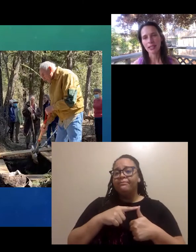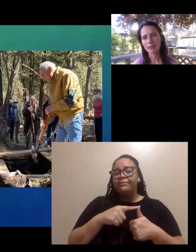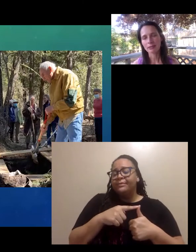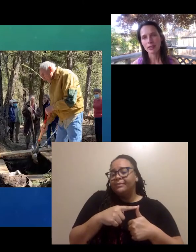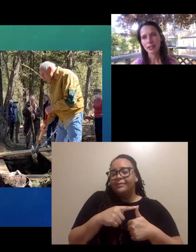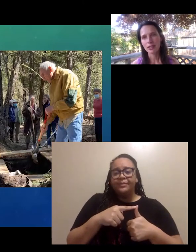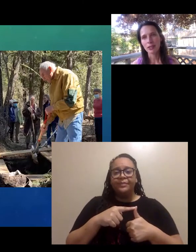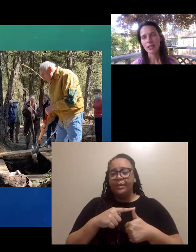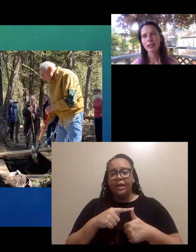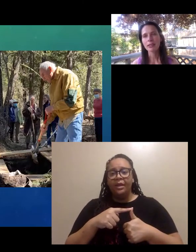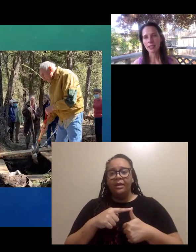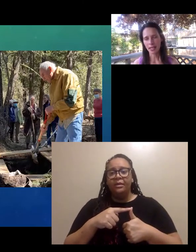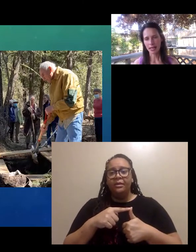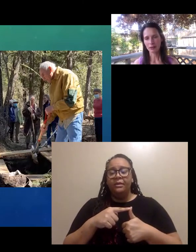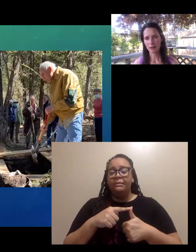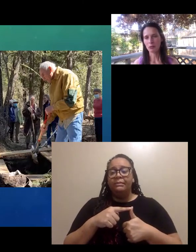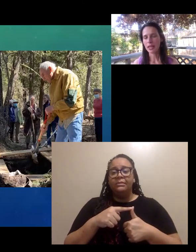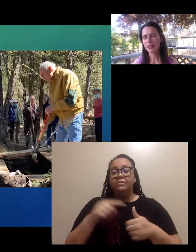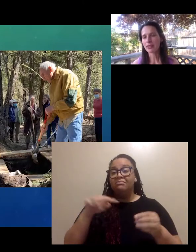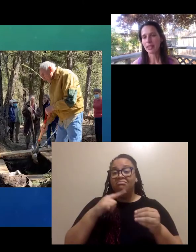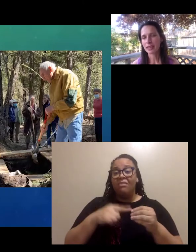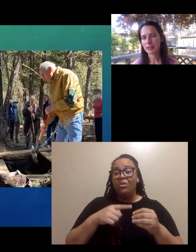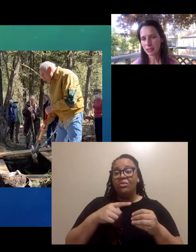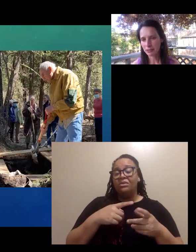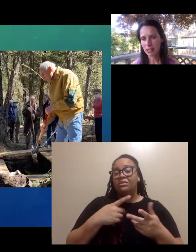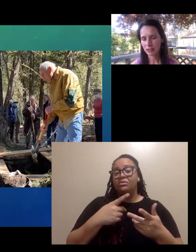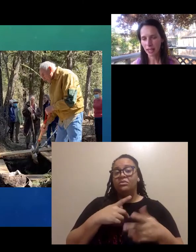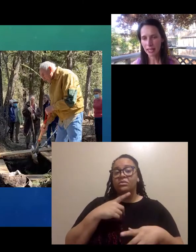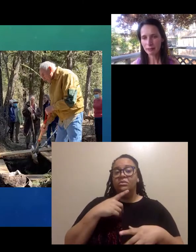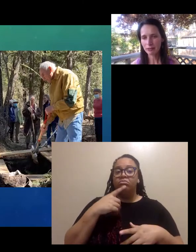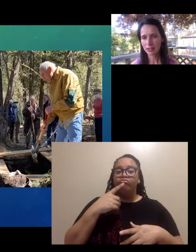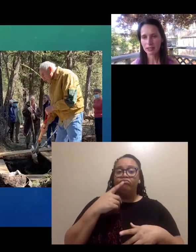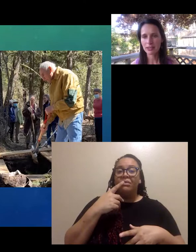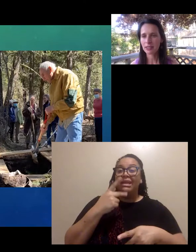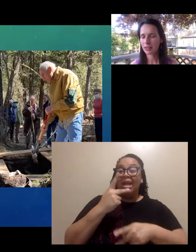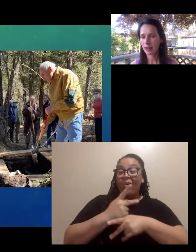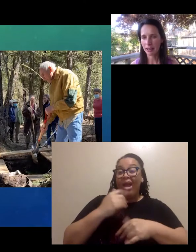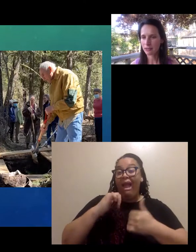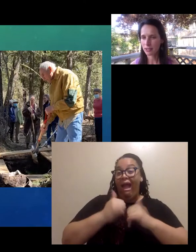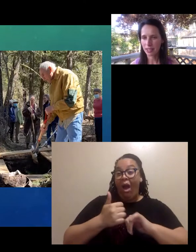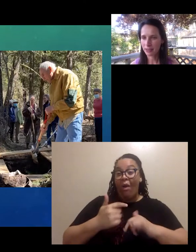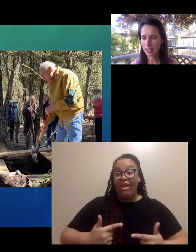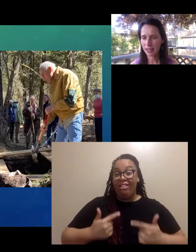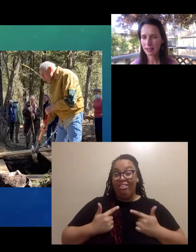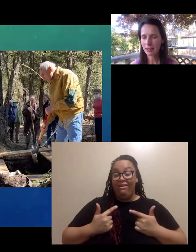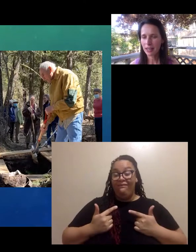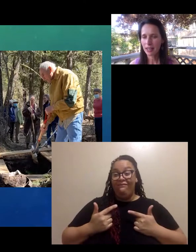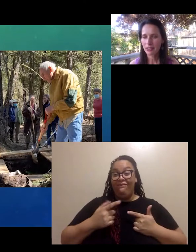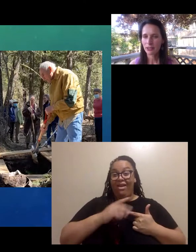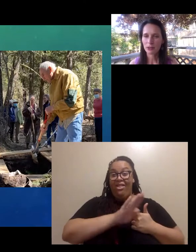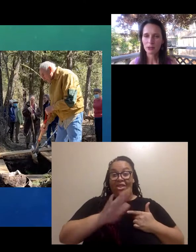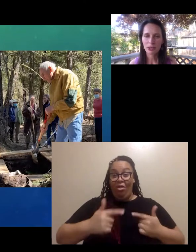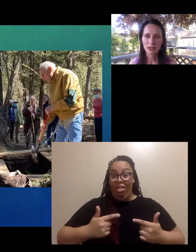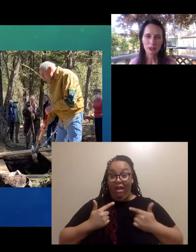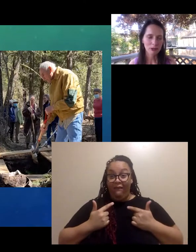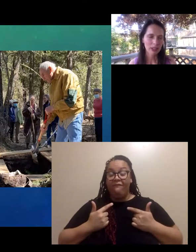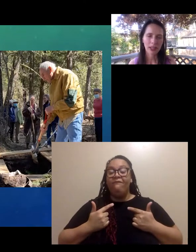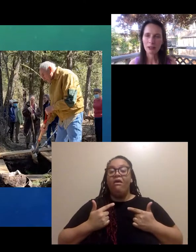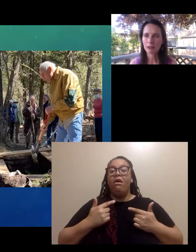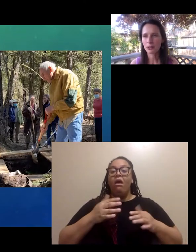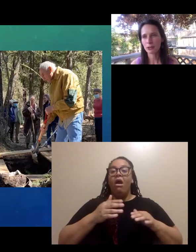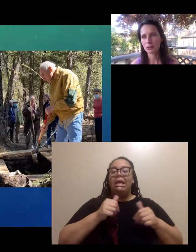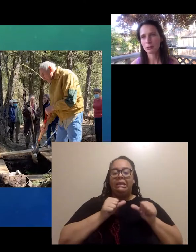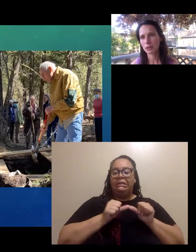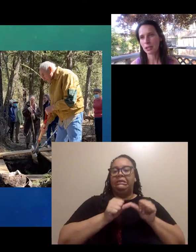matter of, you know, carrying out the way that they've lived their life into their after death care. So, you know,